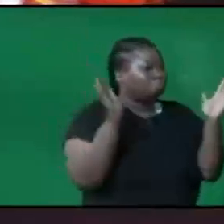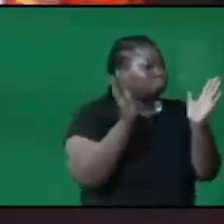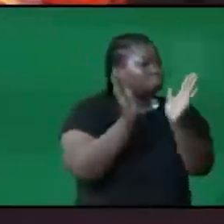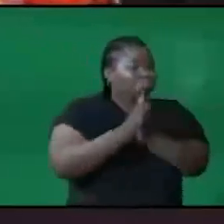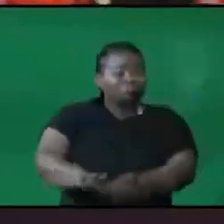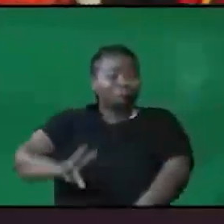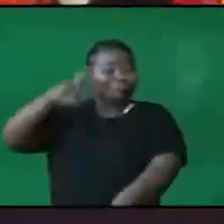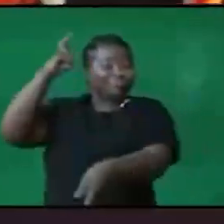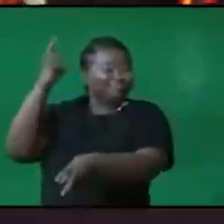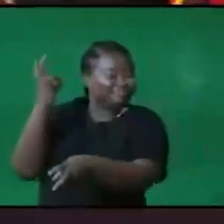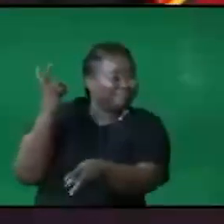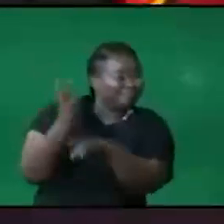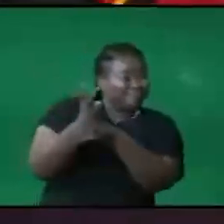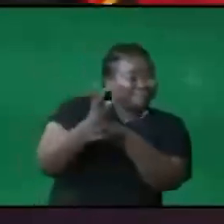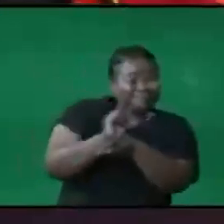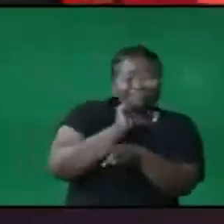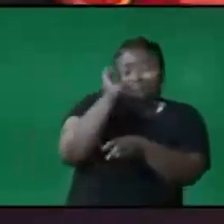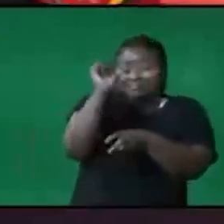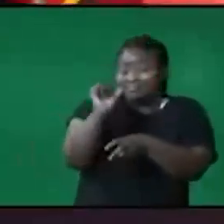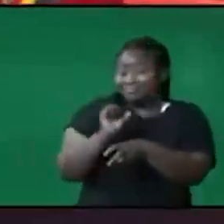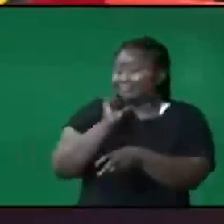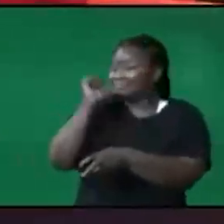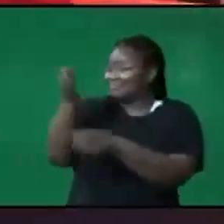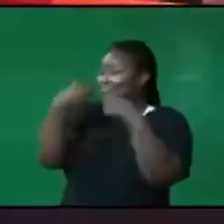Noma kuvi.